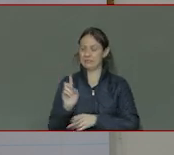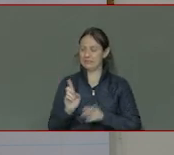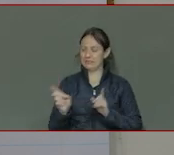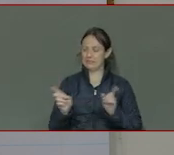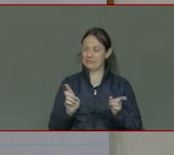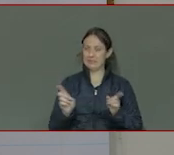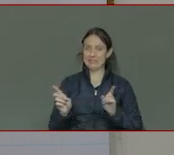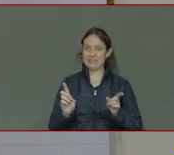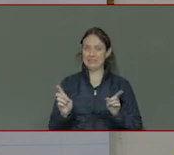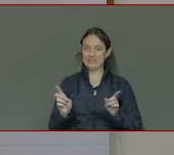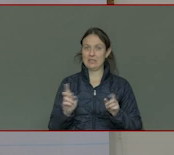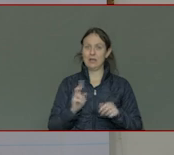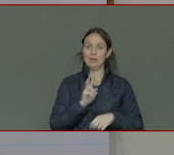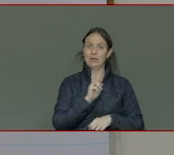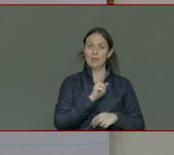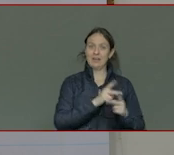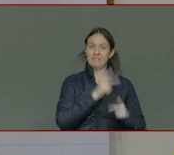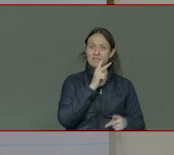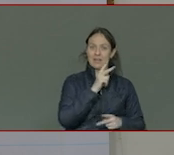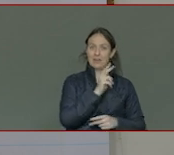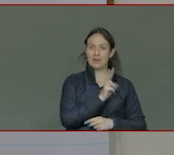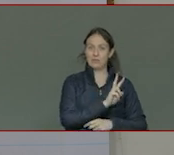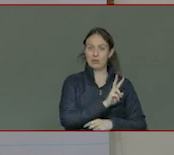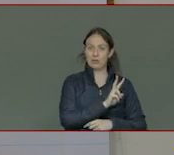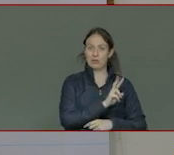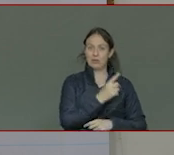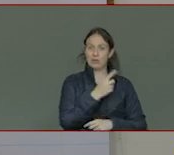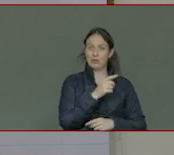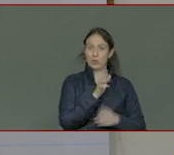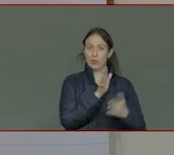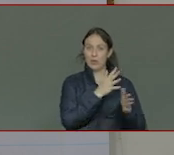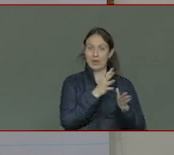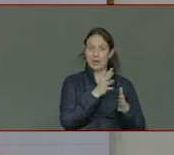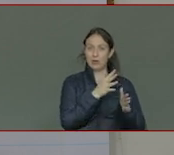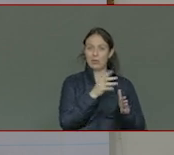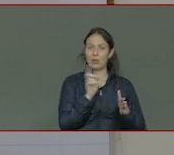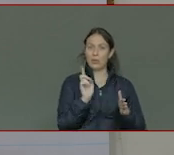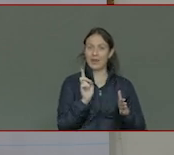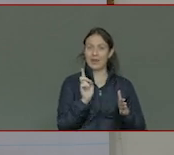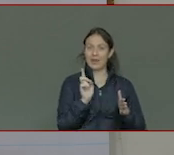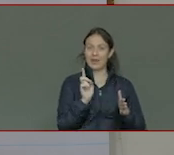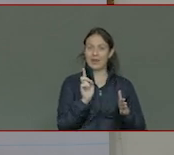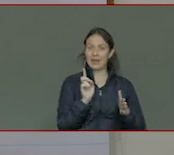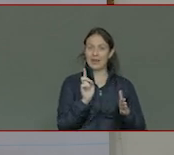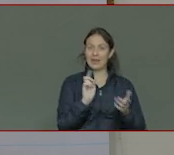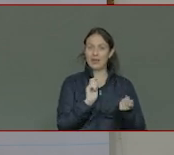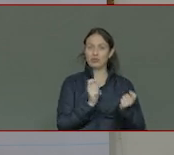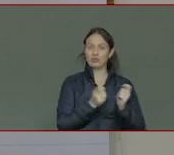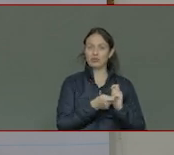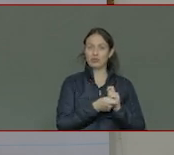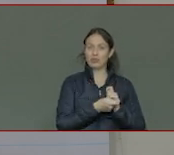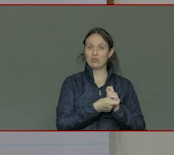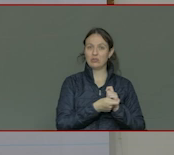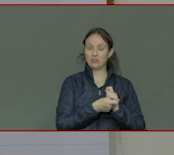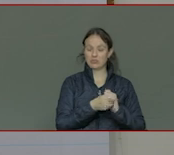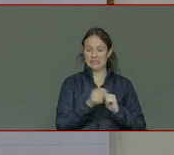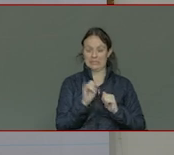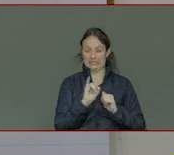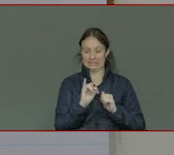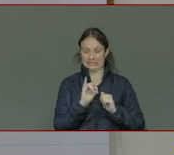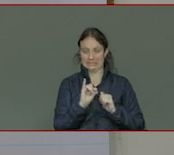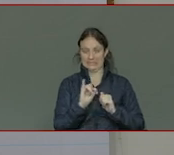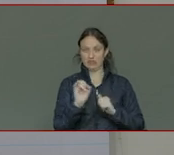But your final velocity of the air is your initial velocity on the ground.